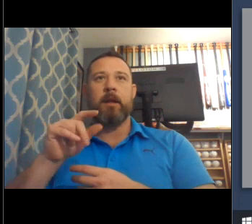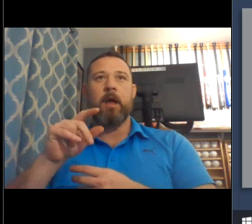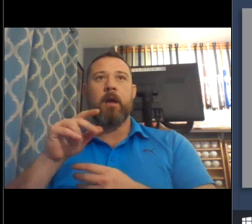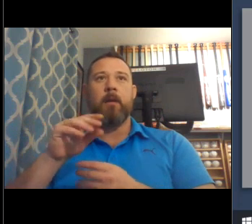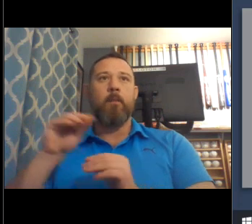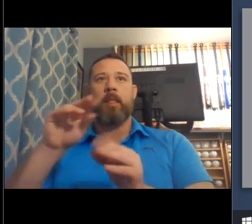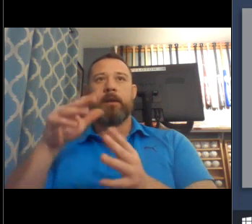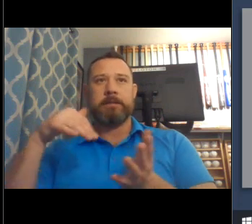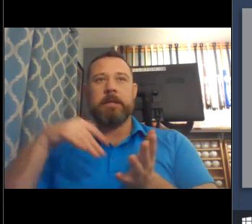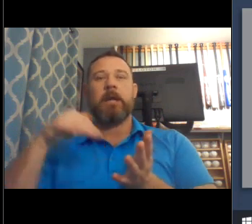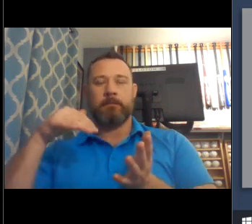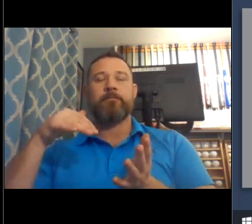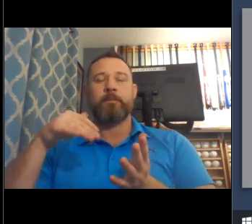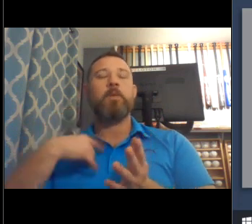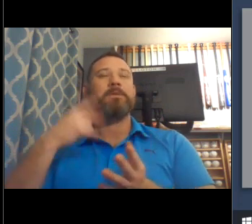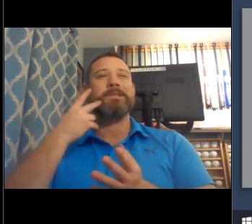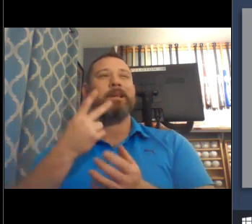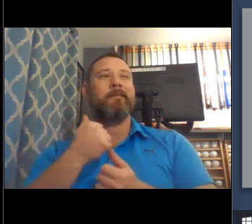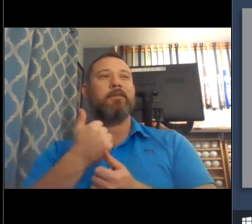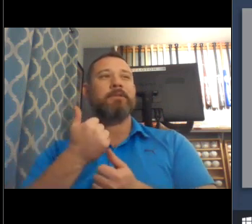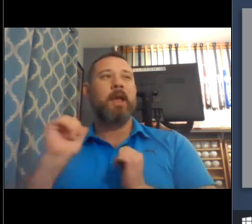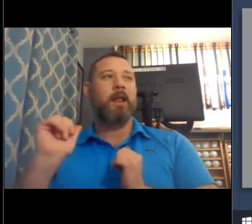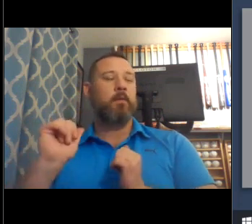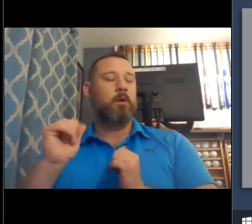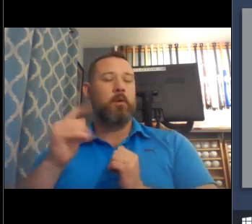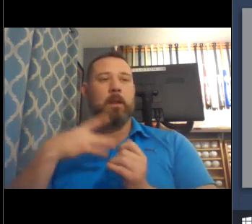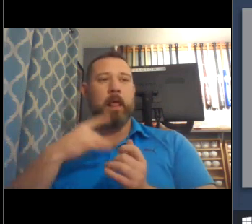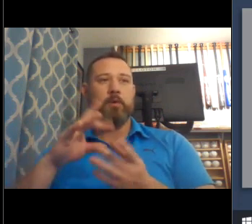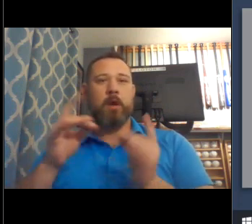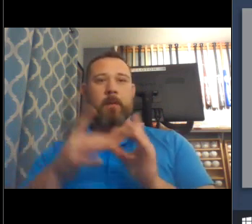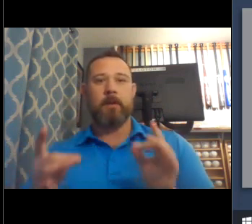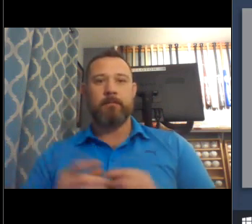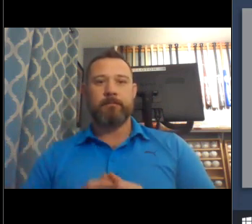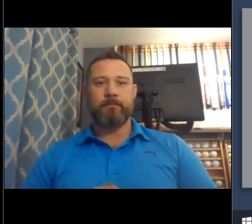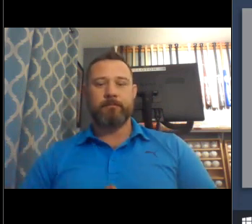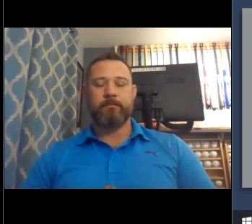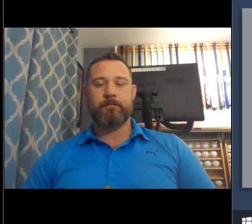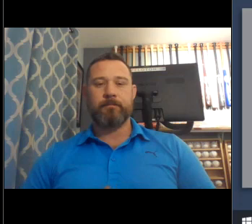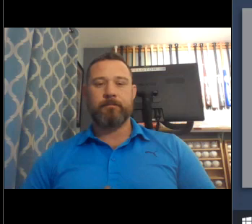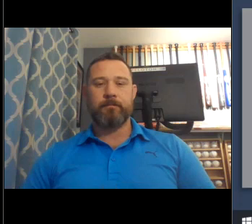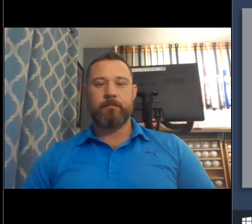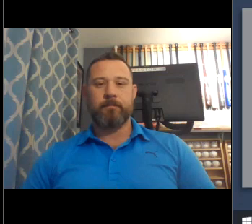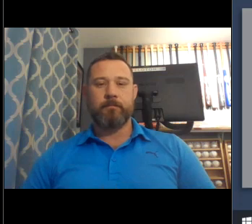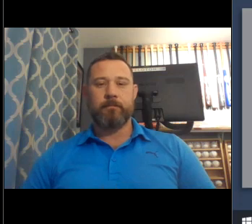study. We'll see if there's anyone else here who'd like to comment.